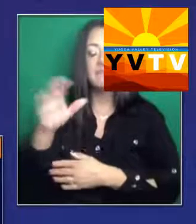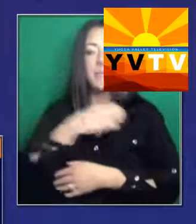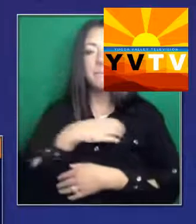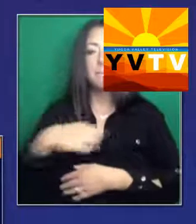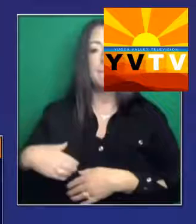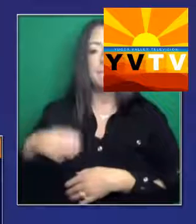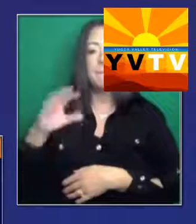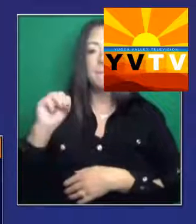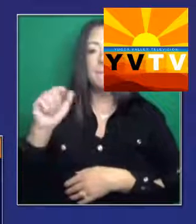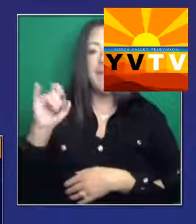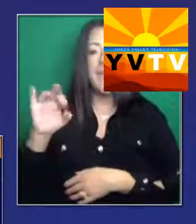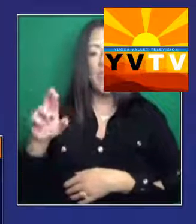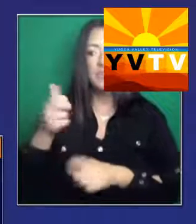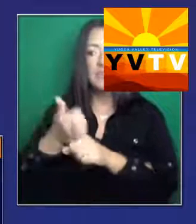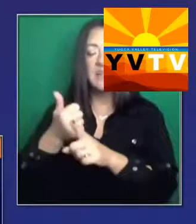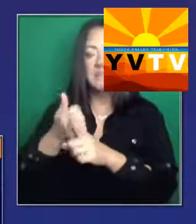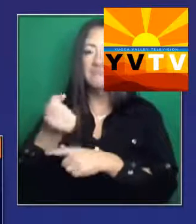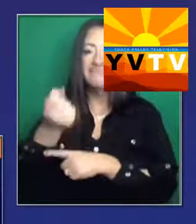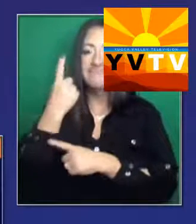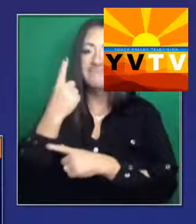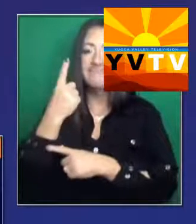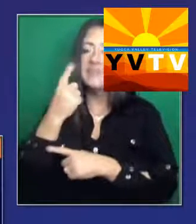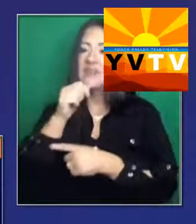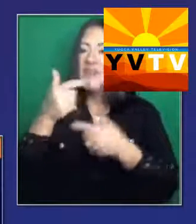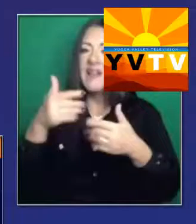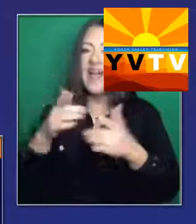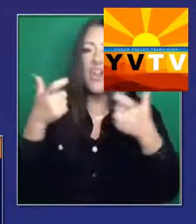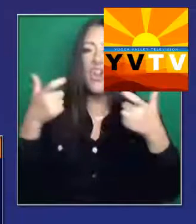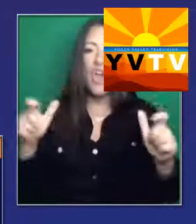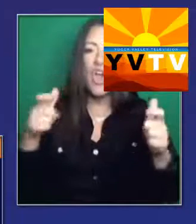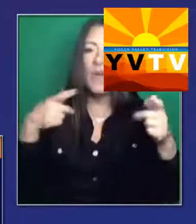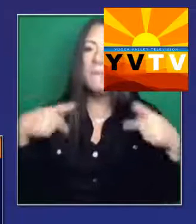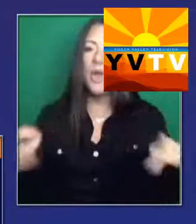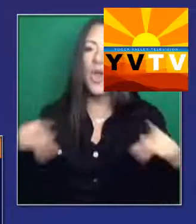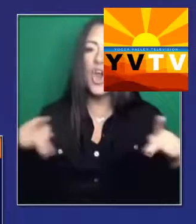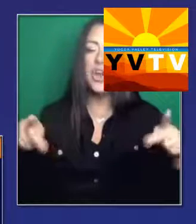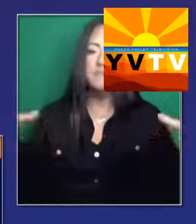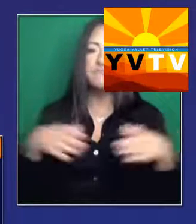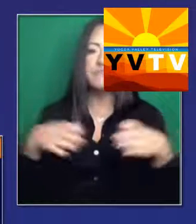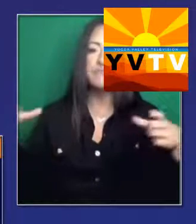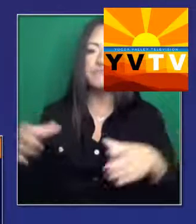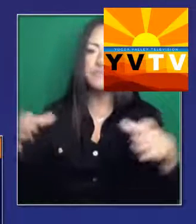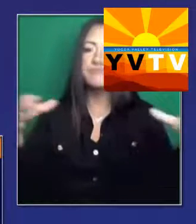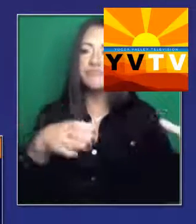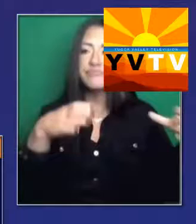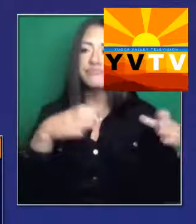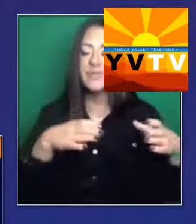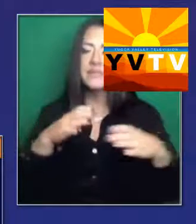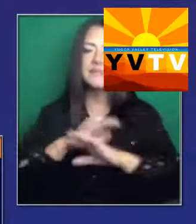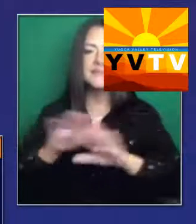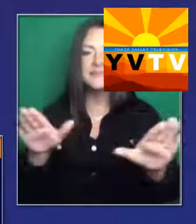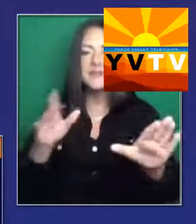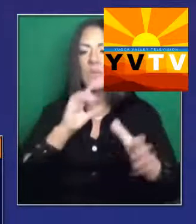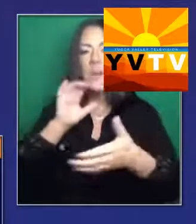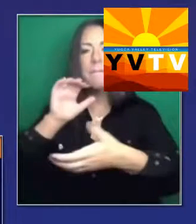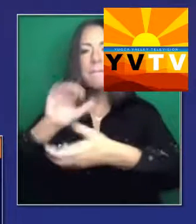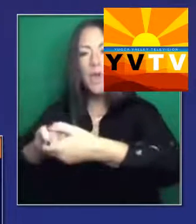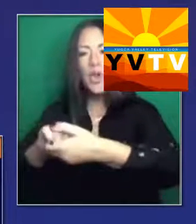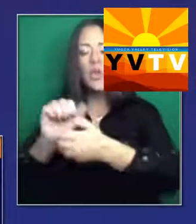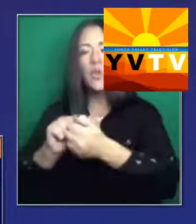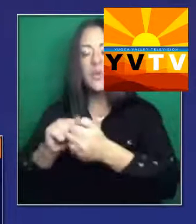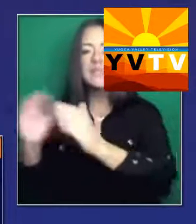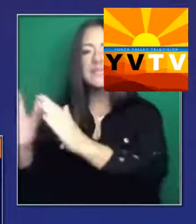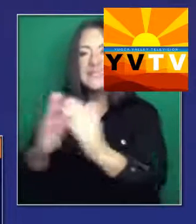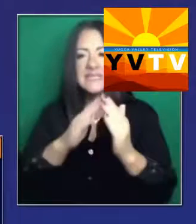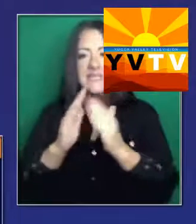super spreader events, larger parties. And so we have been deployed in partnership with the cities and counties with efforts